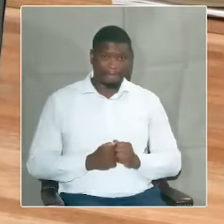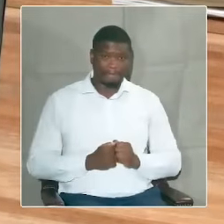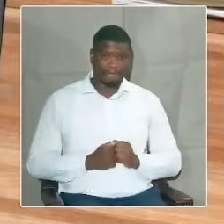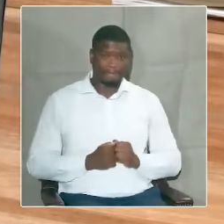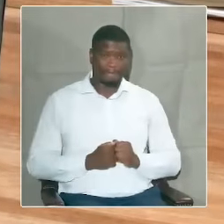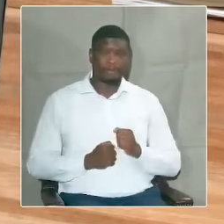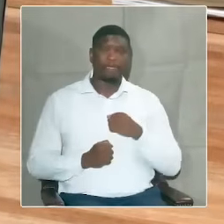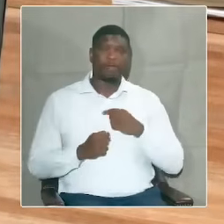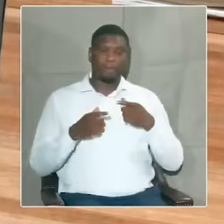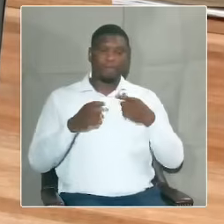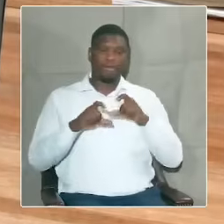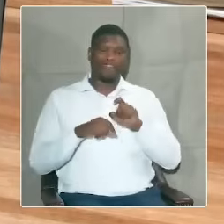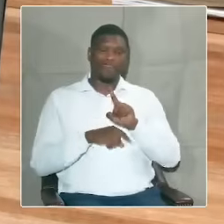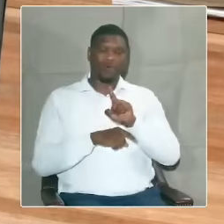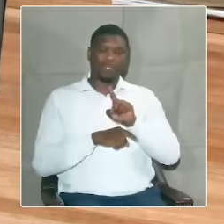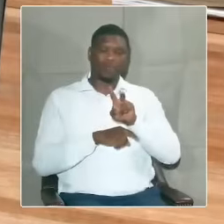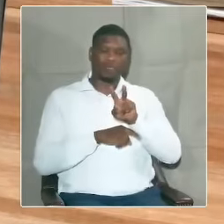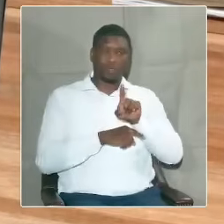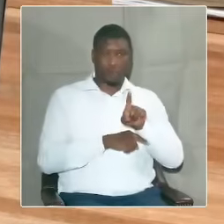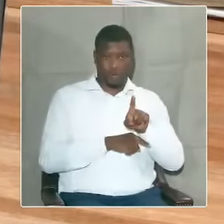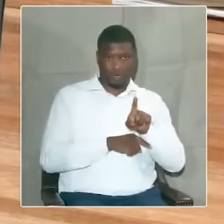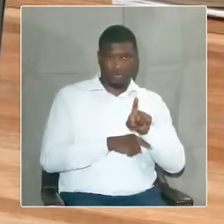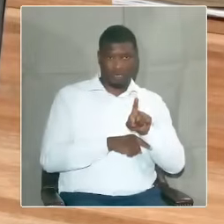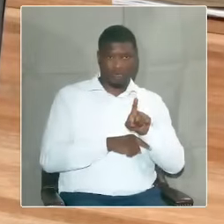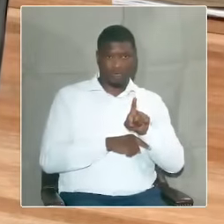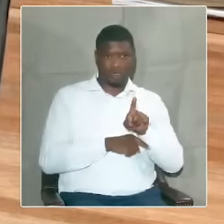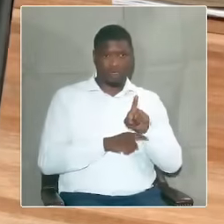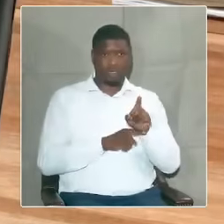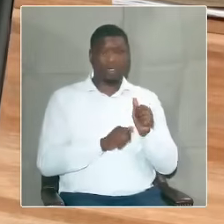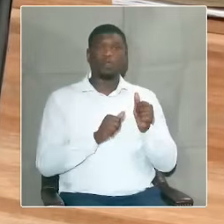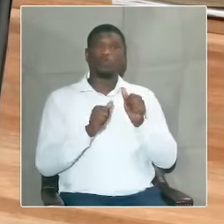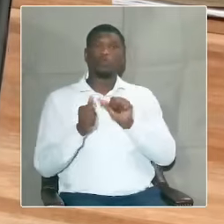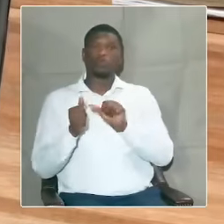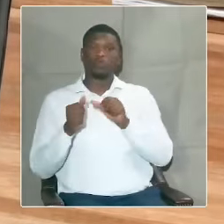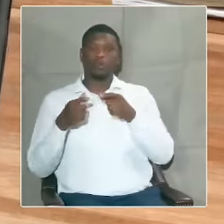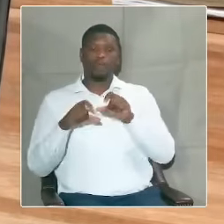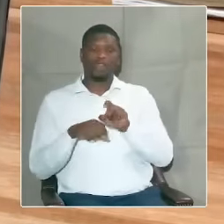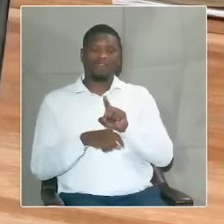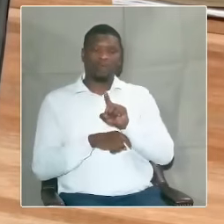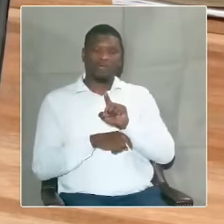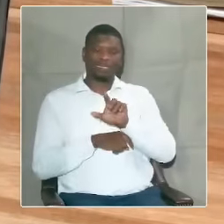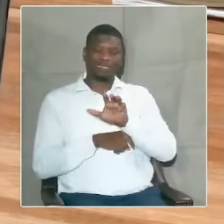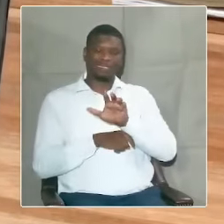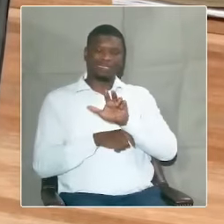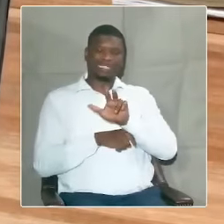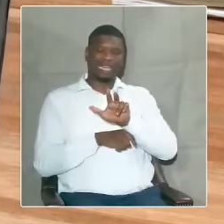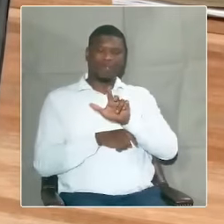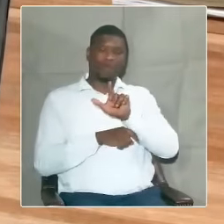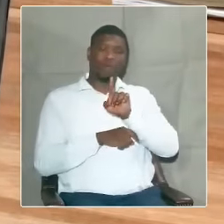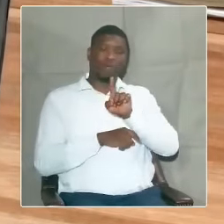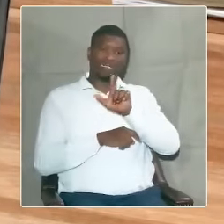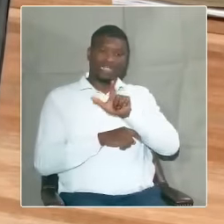I'm moving from paragraph 121 to paragraph 179.